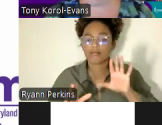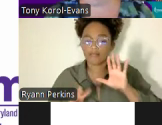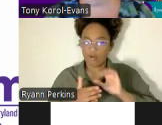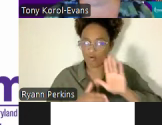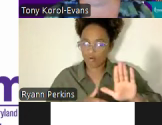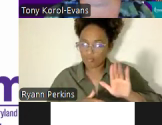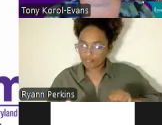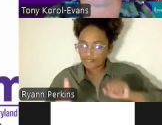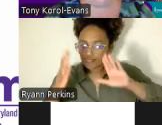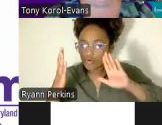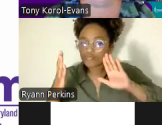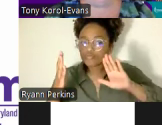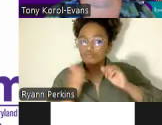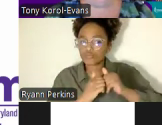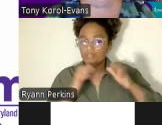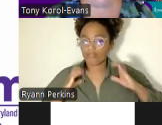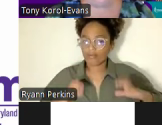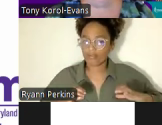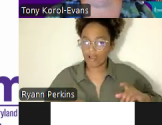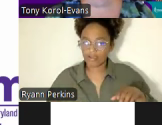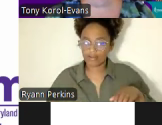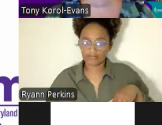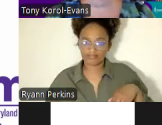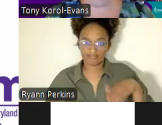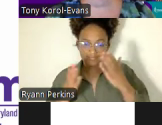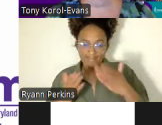things that the clinician said to Alicia?